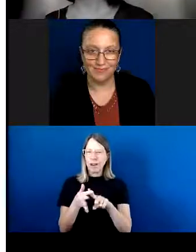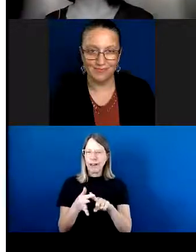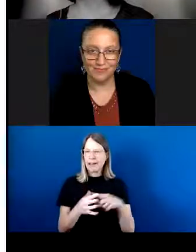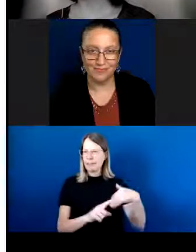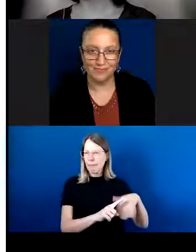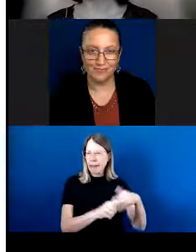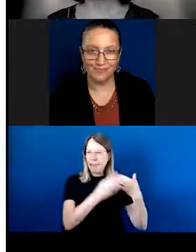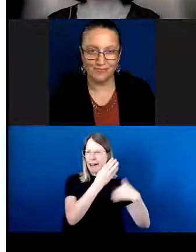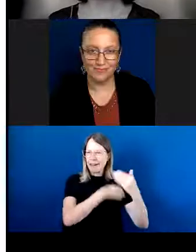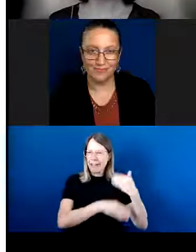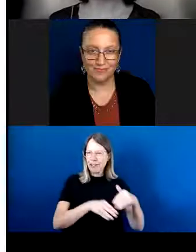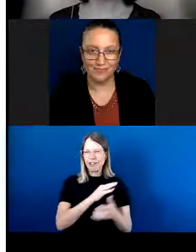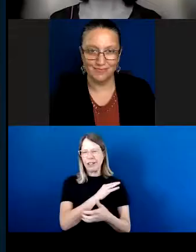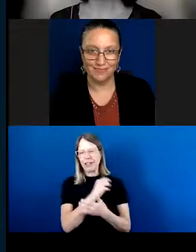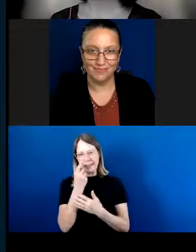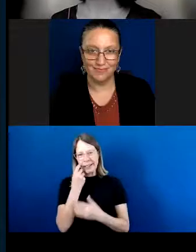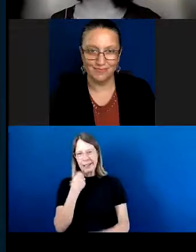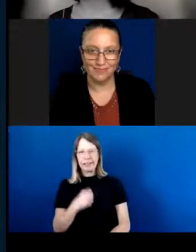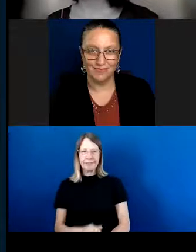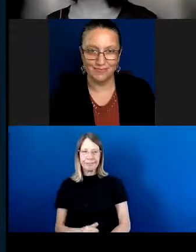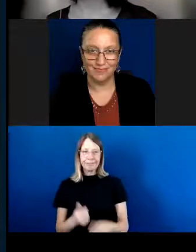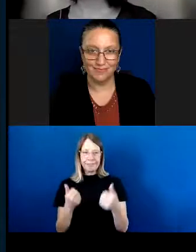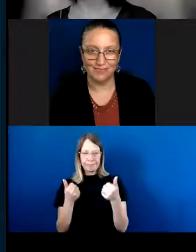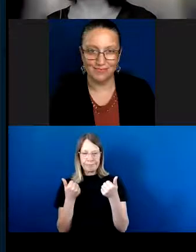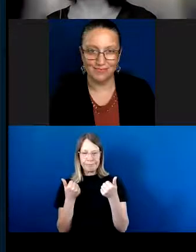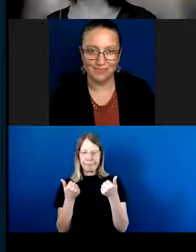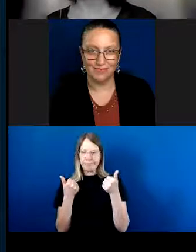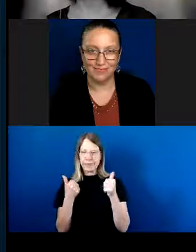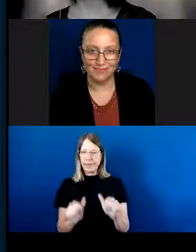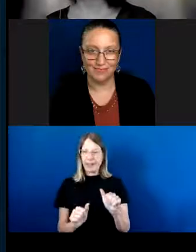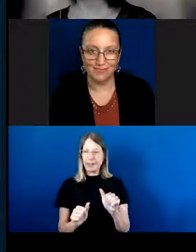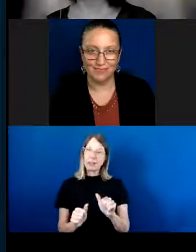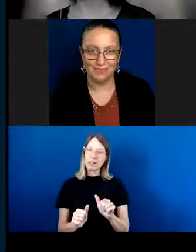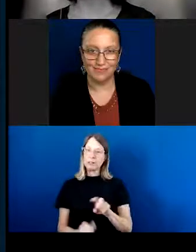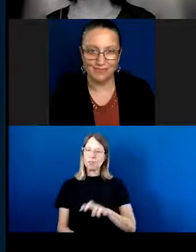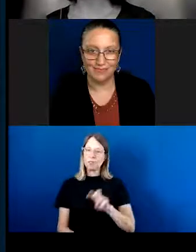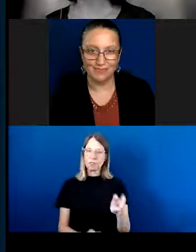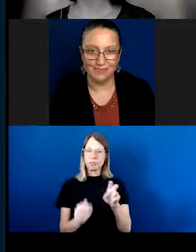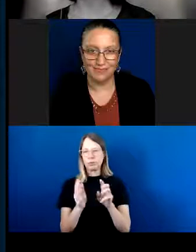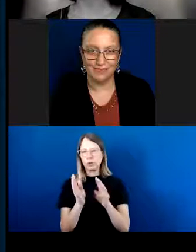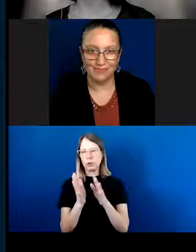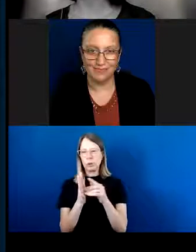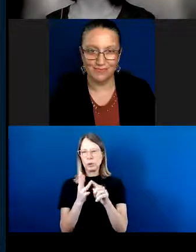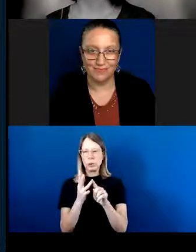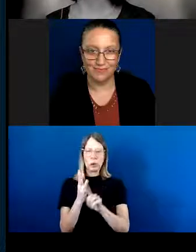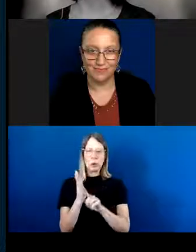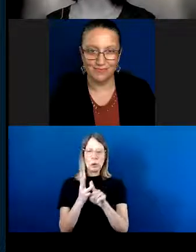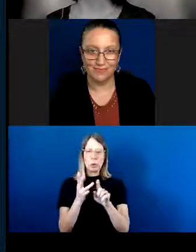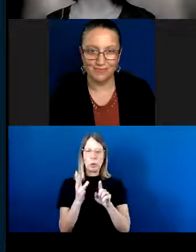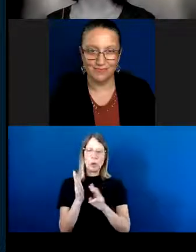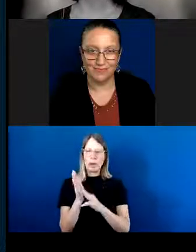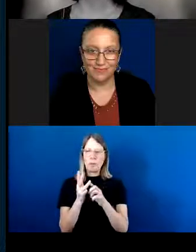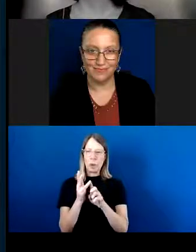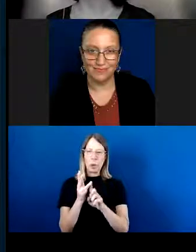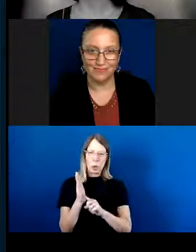Diverging slightly from the path of Alex's Flâneur, we loop into Woolloomooloo, following our feet down the leafy avenue to visit the City of Sydney's